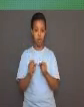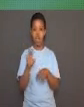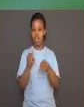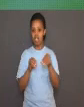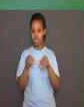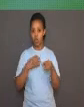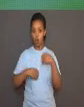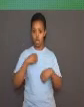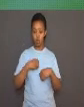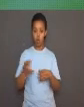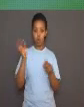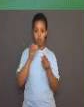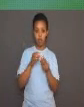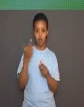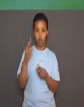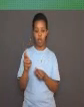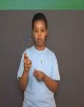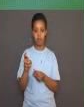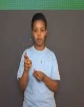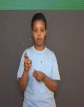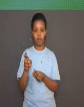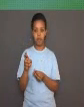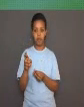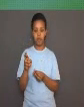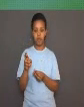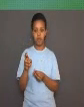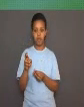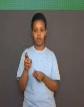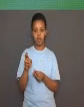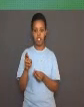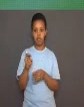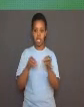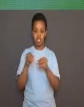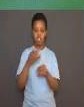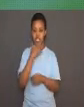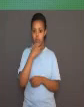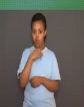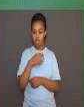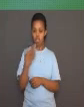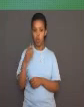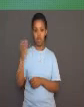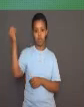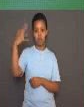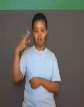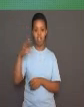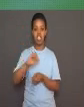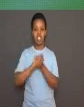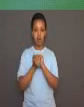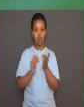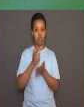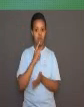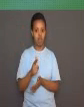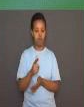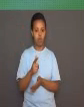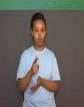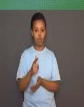activity in response to a change in humidity or light. The more comfortable an